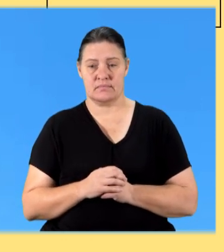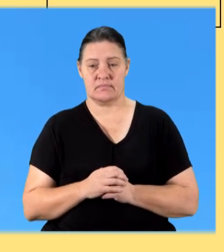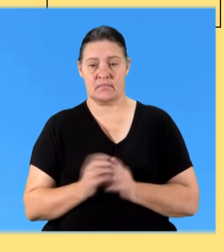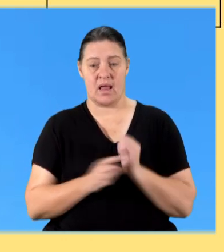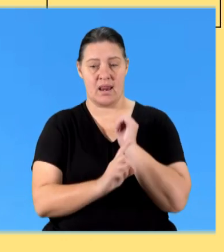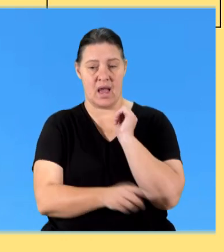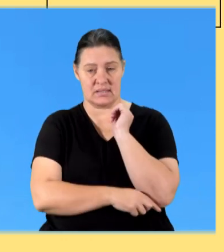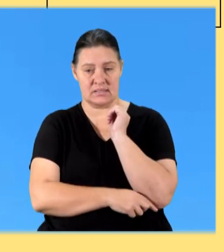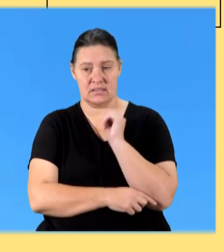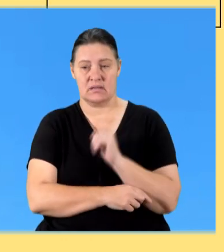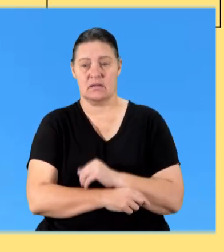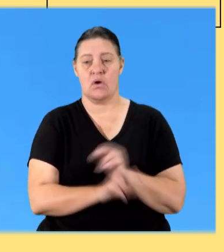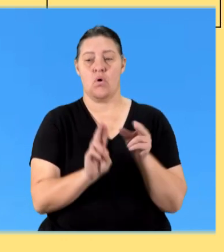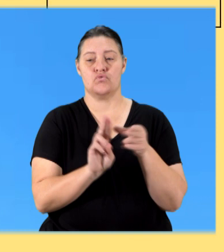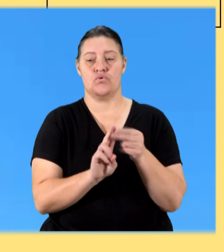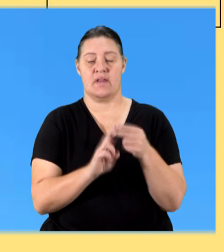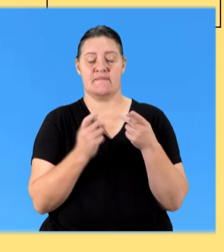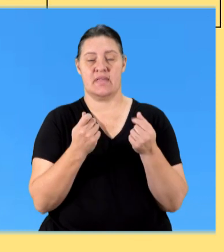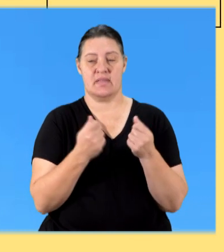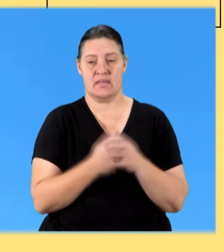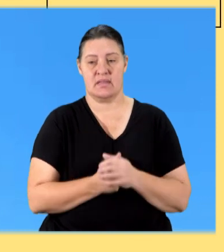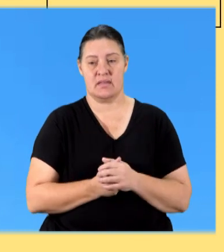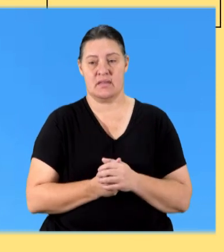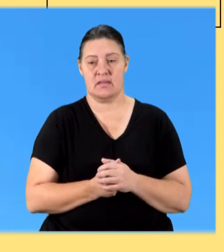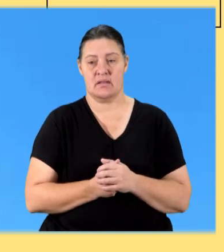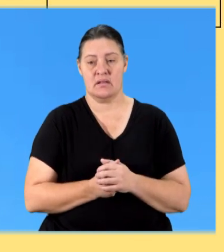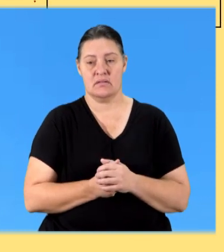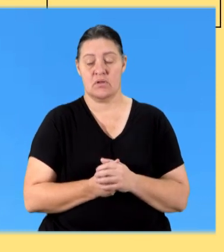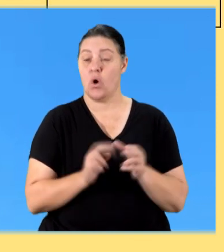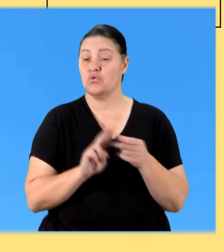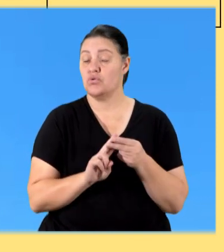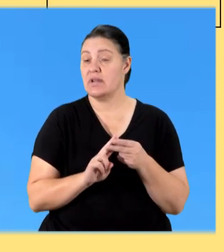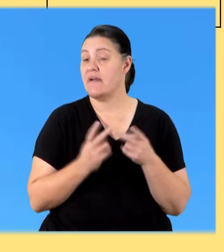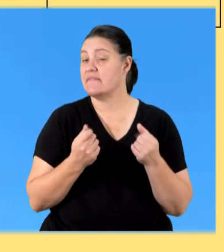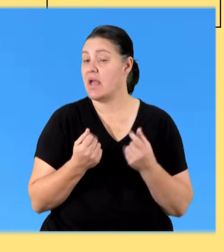Then lastly, union fees. My union fees,